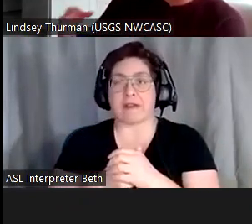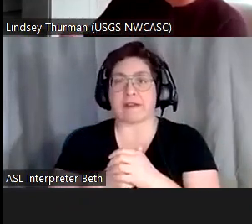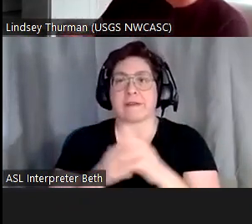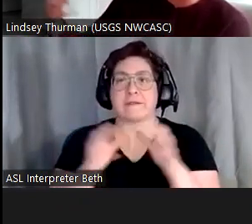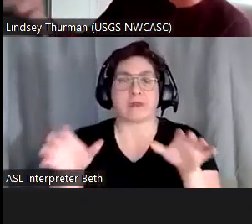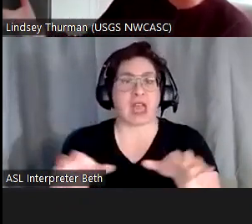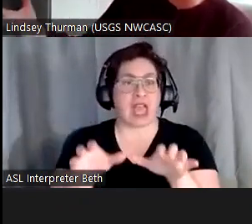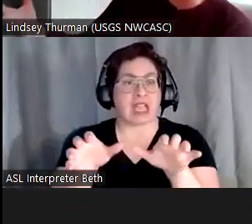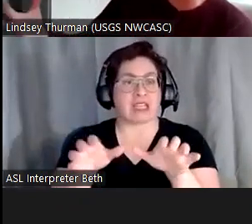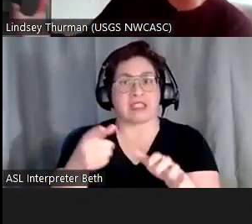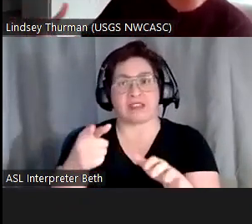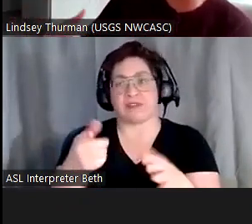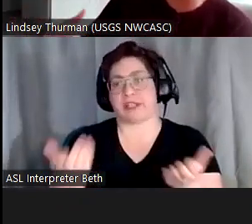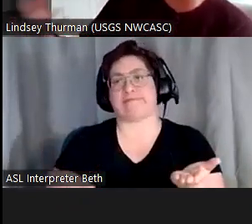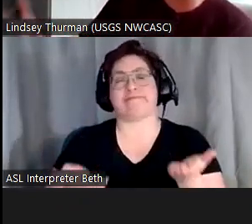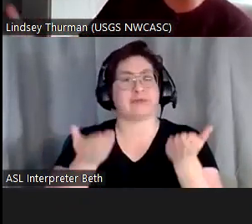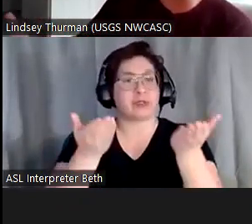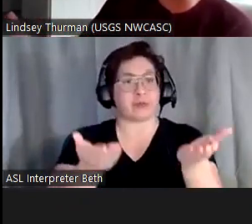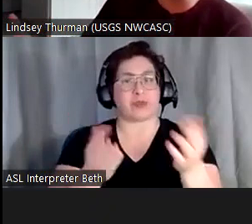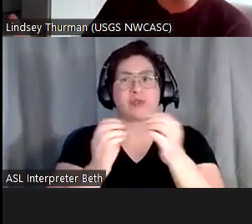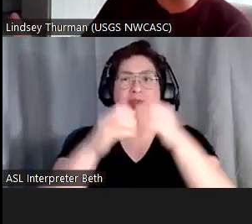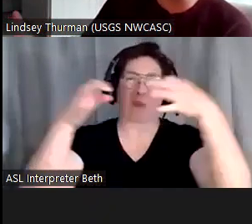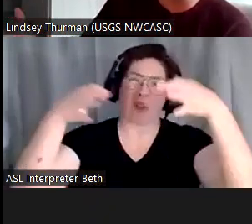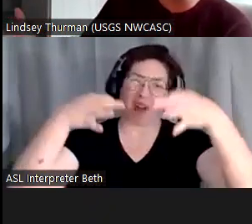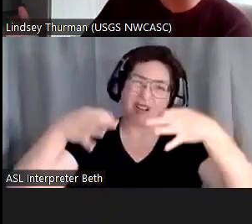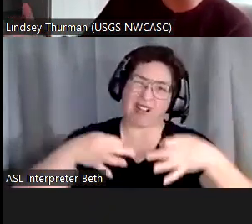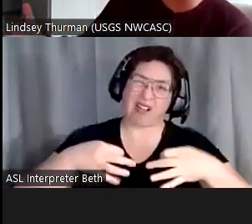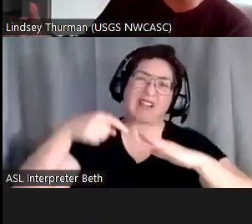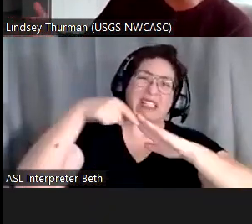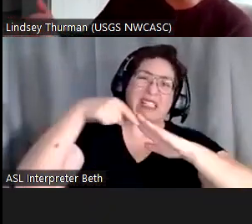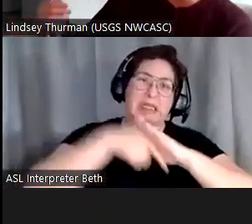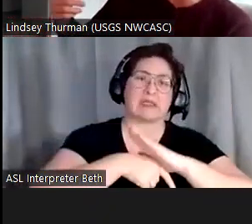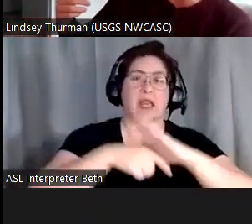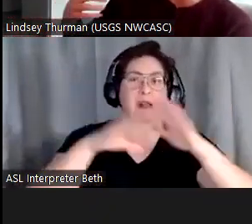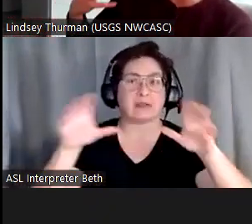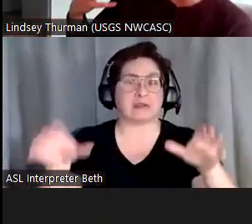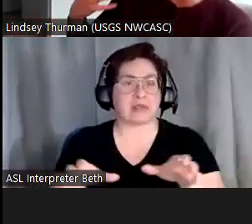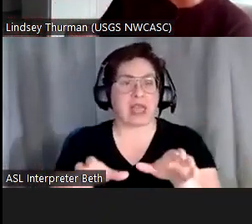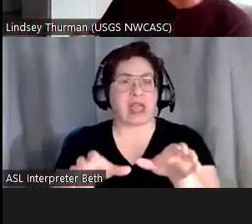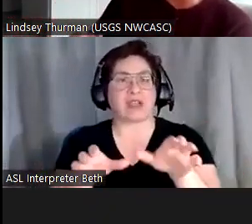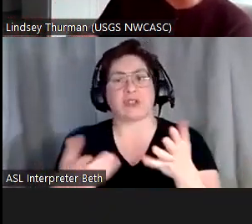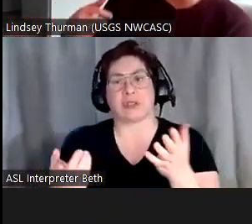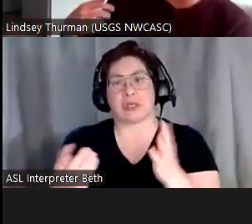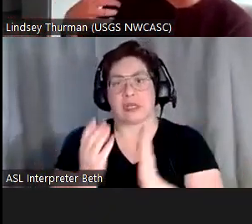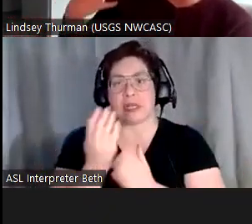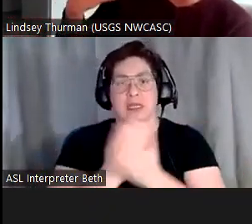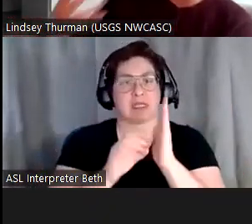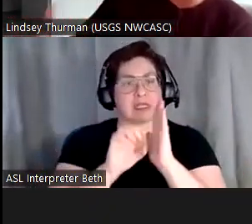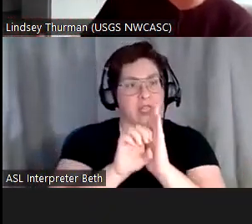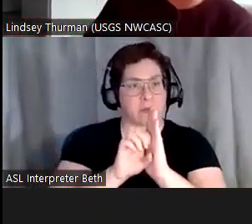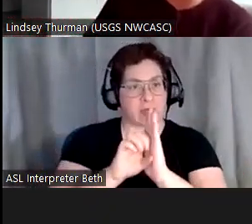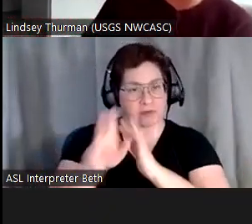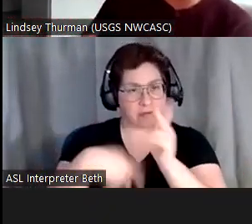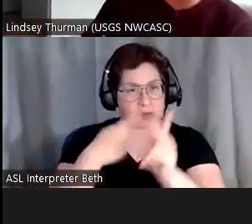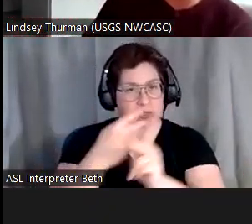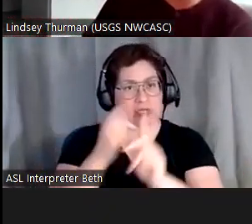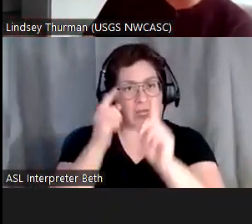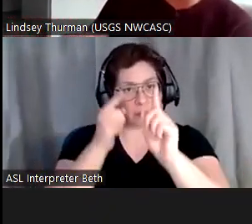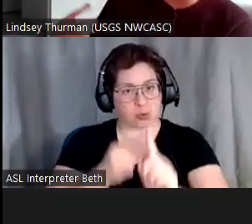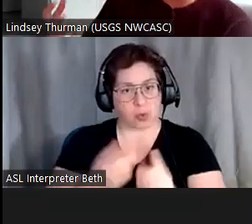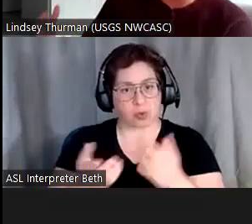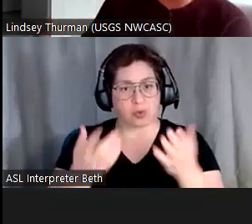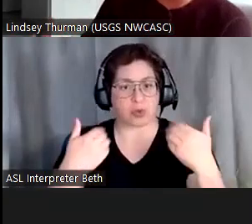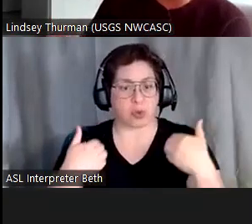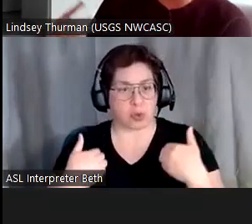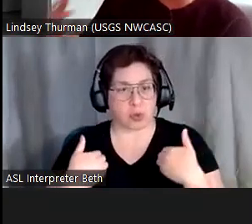then you're presented with a more detailed explanation of that action and some examples of the types of goals you may have